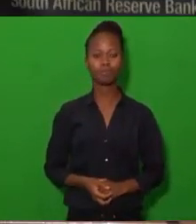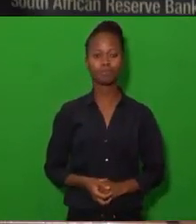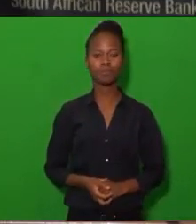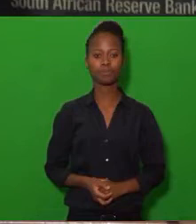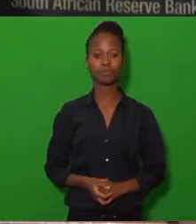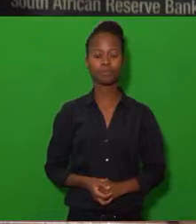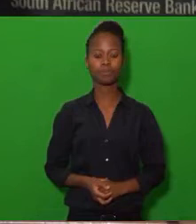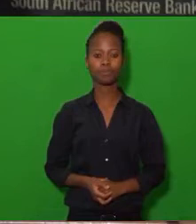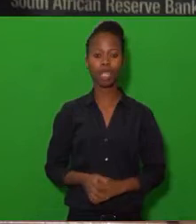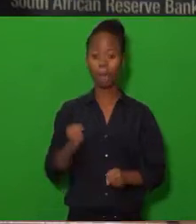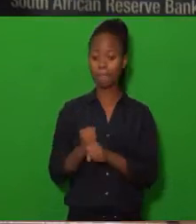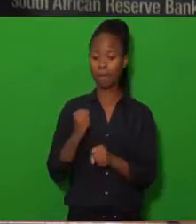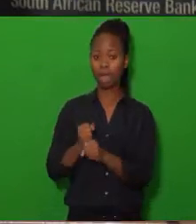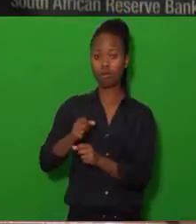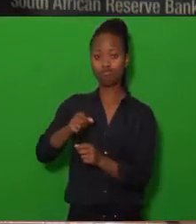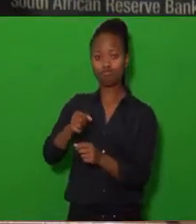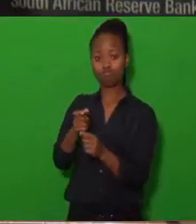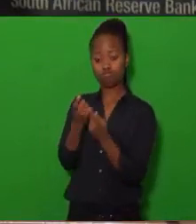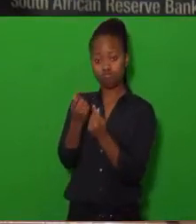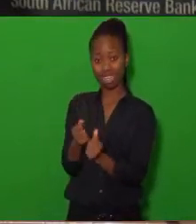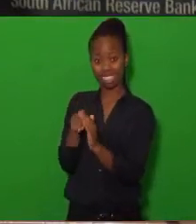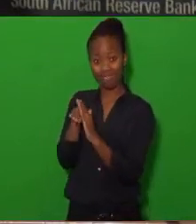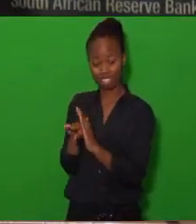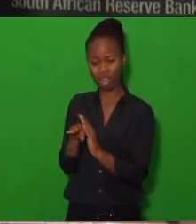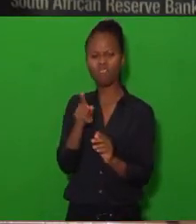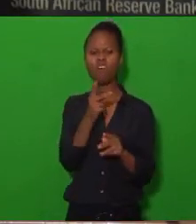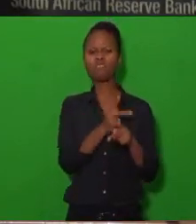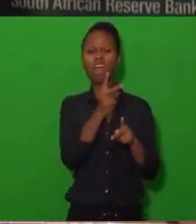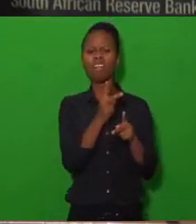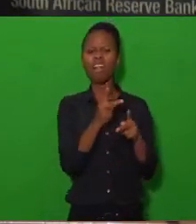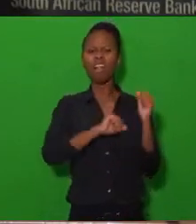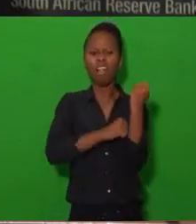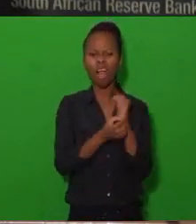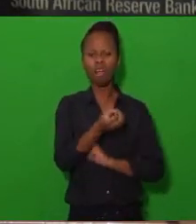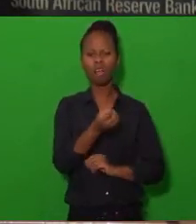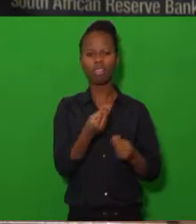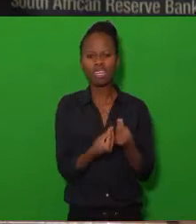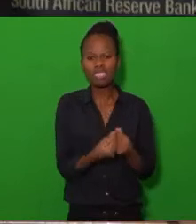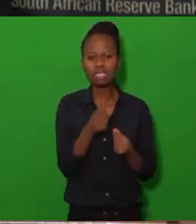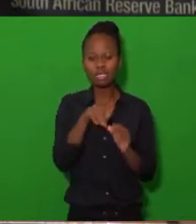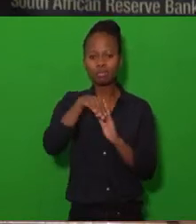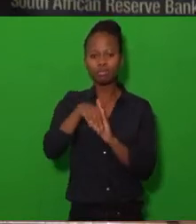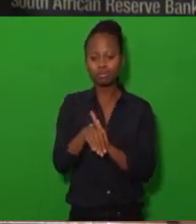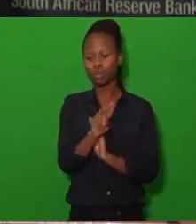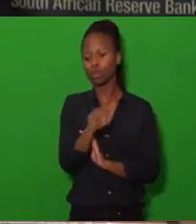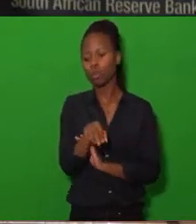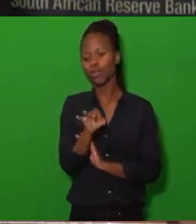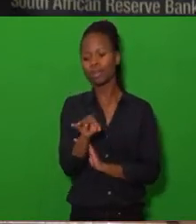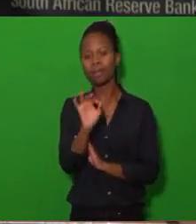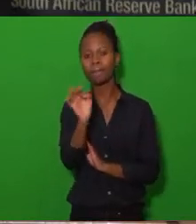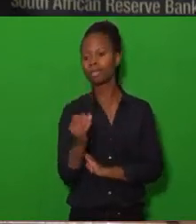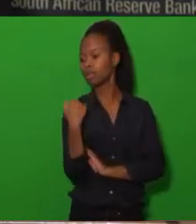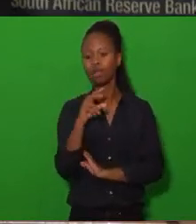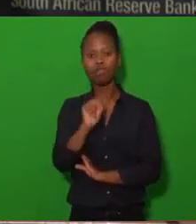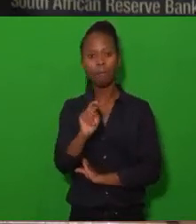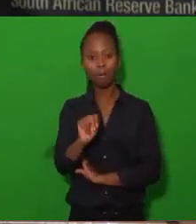Producer price inflation for final manufactured goods decreased to 2.3% in November.